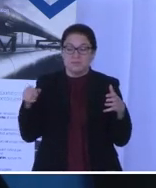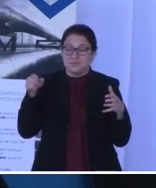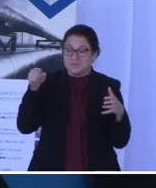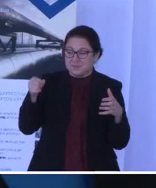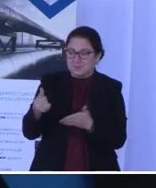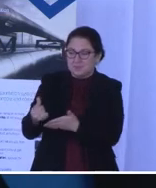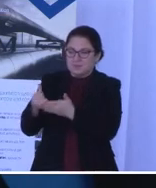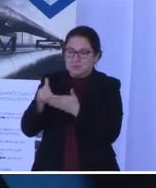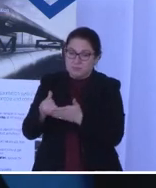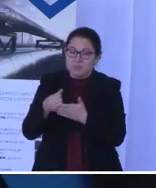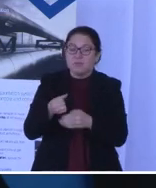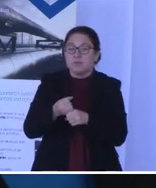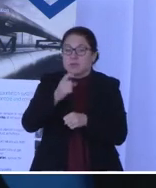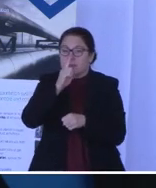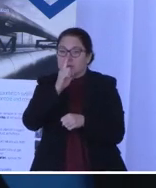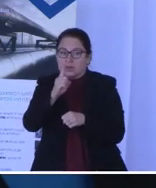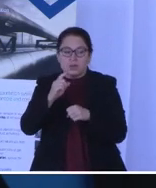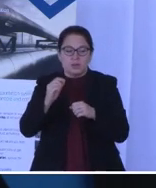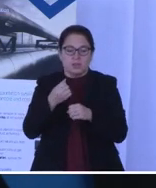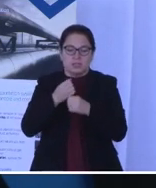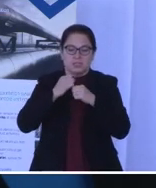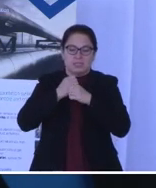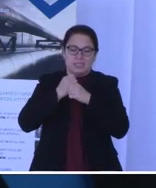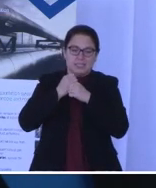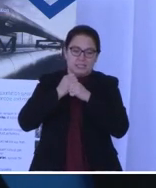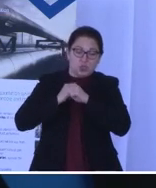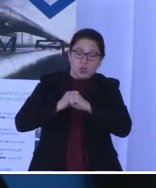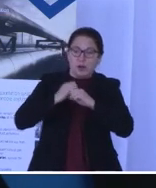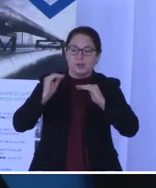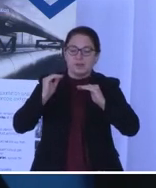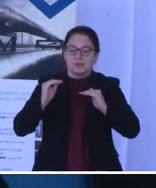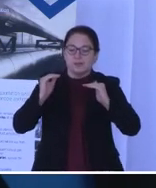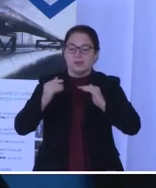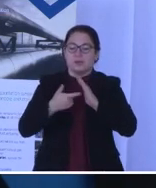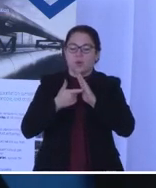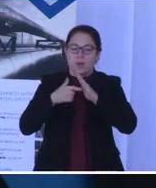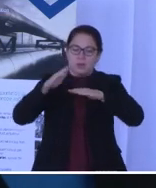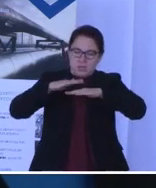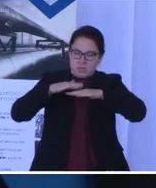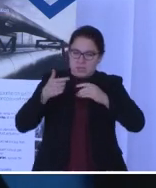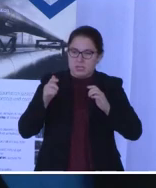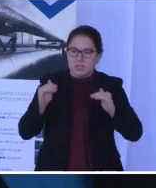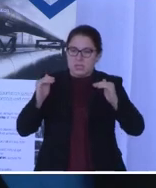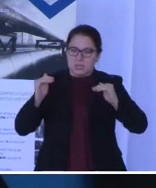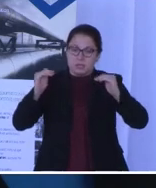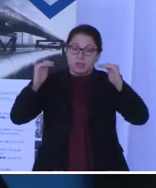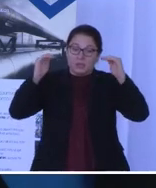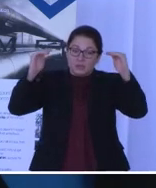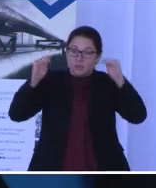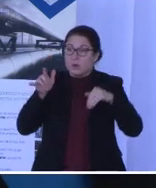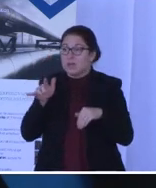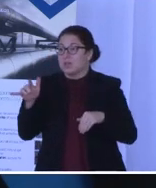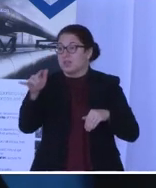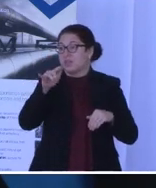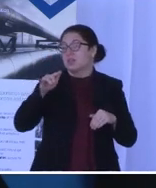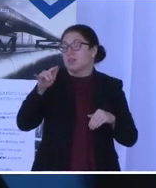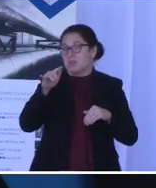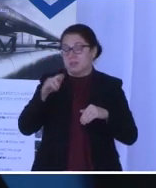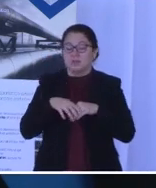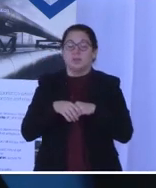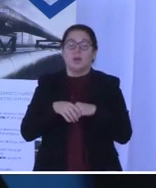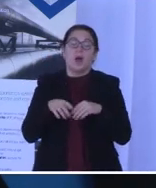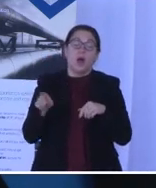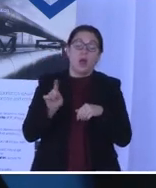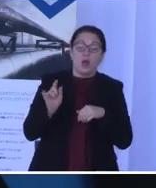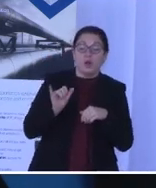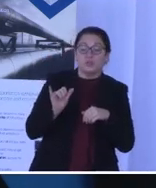to continuously raise the security baseline for both aviation and surface transportation through close partnerships with